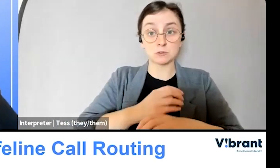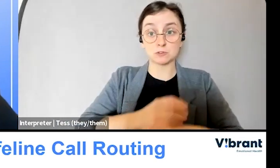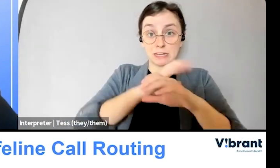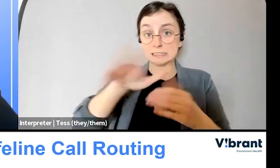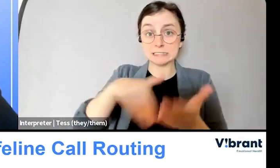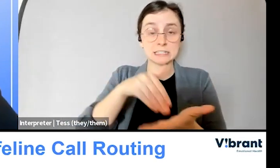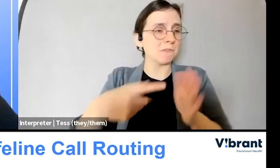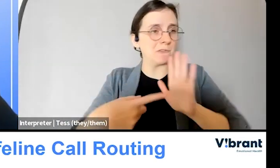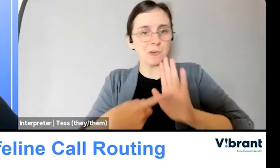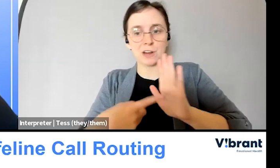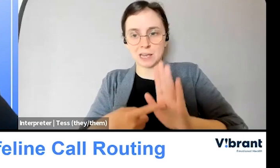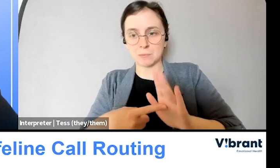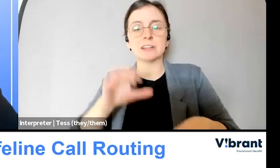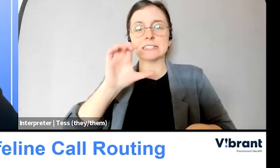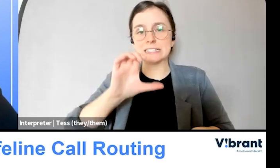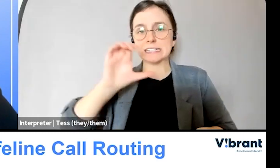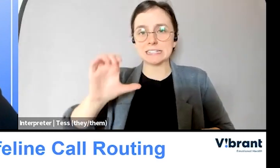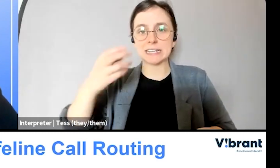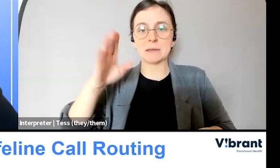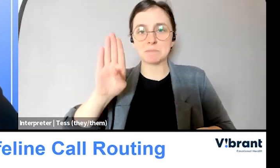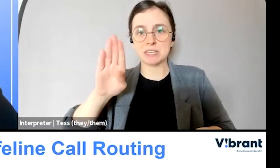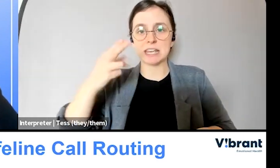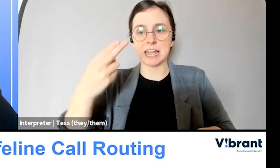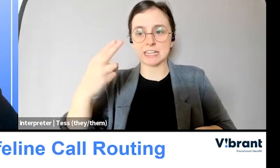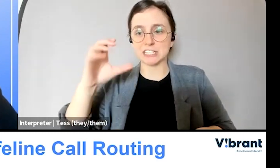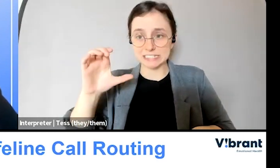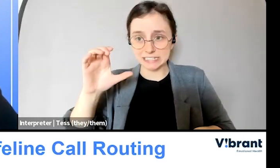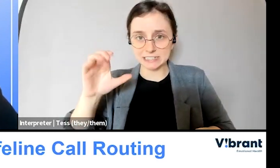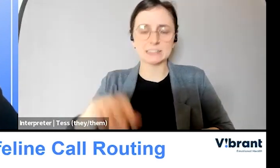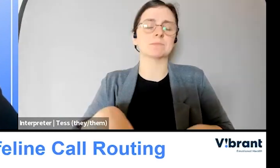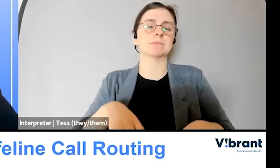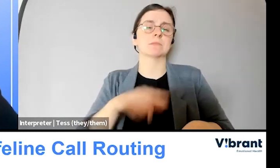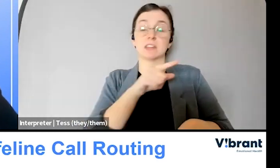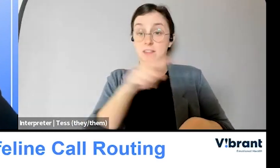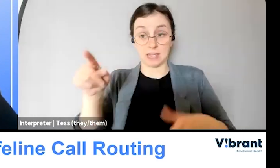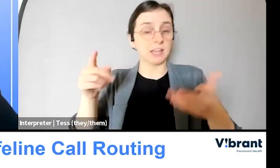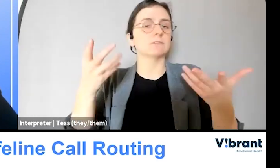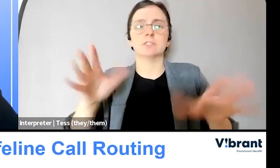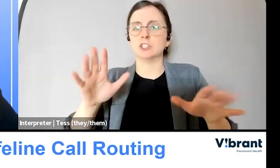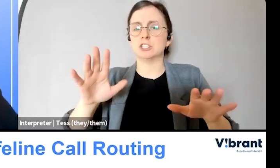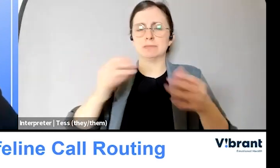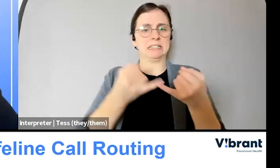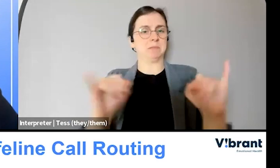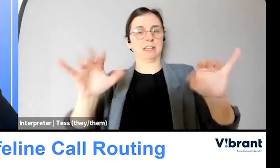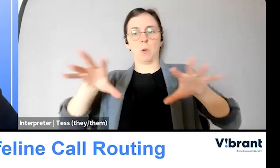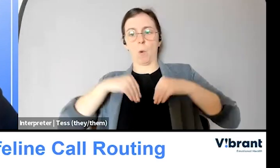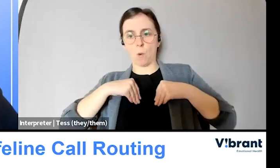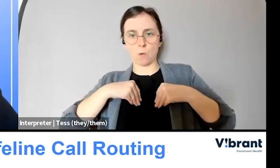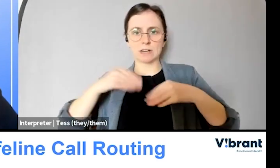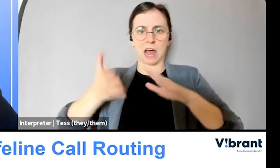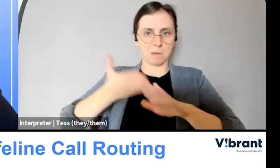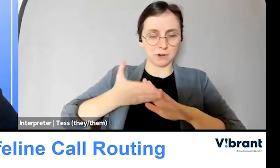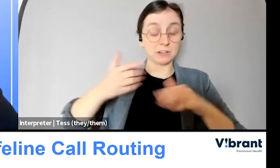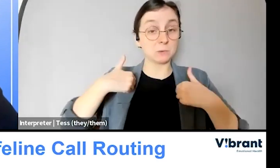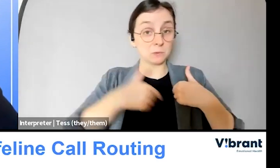center clinics, so CCBHCs. All of these centers are currently independently owned and operated. So Vibrant, as the administrator,